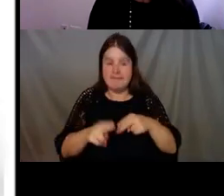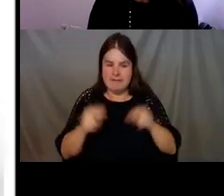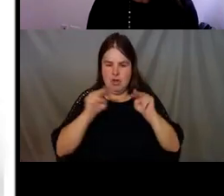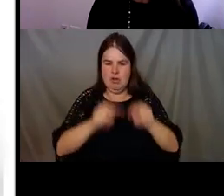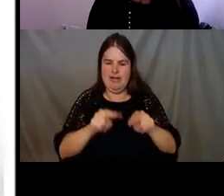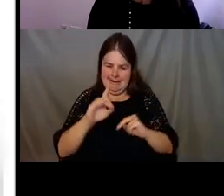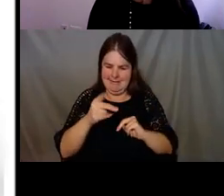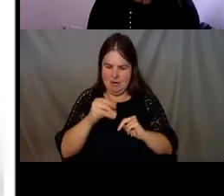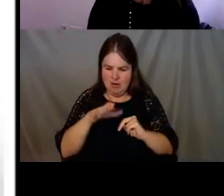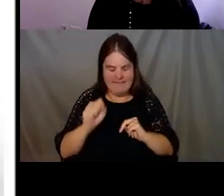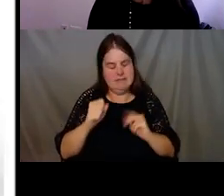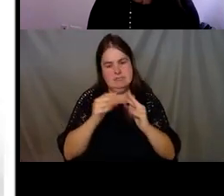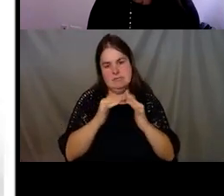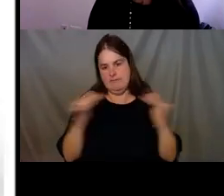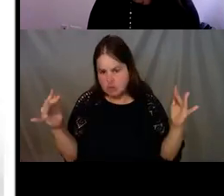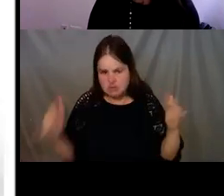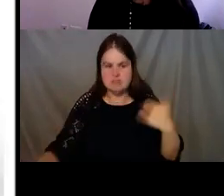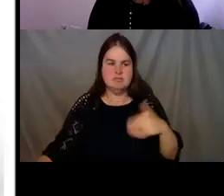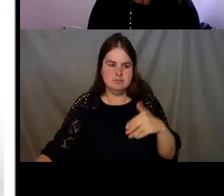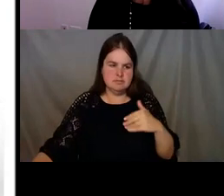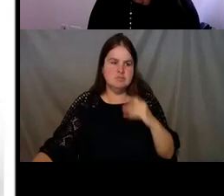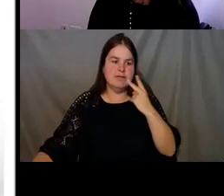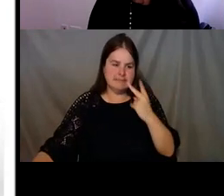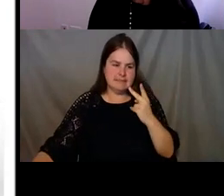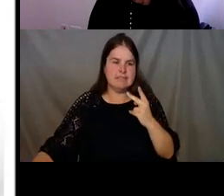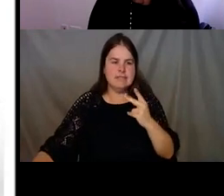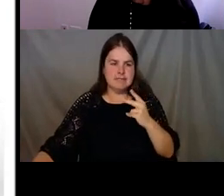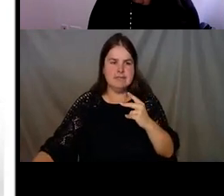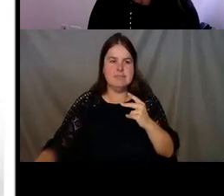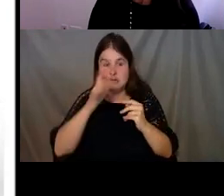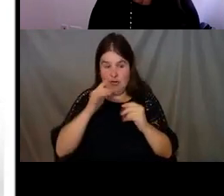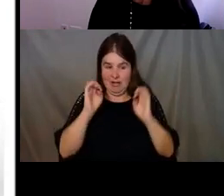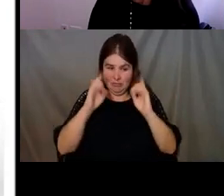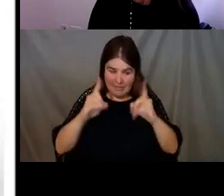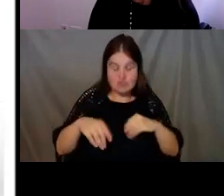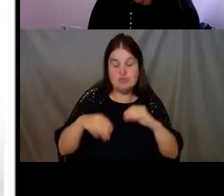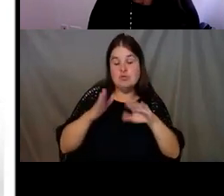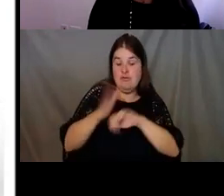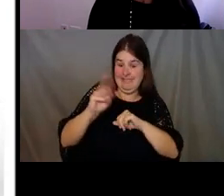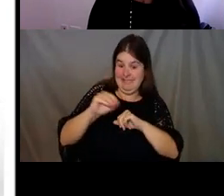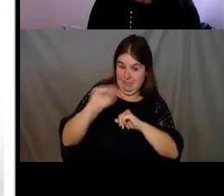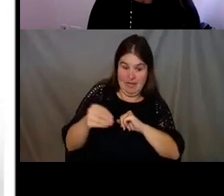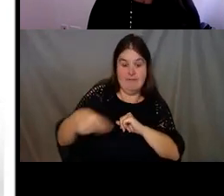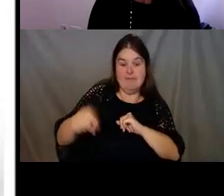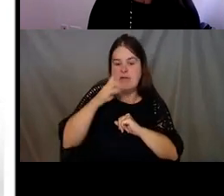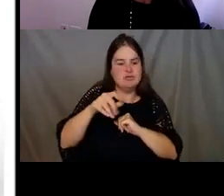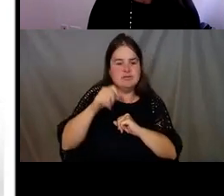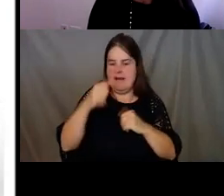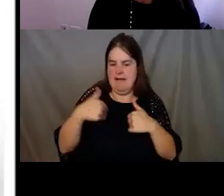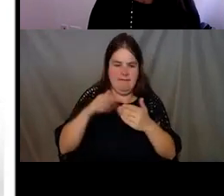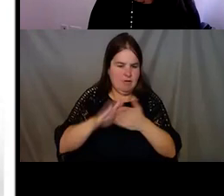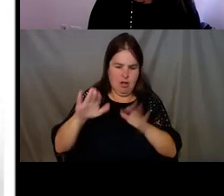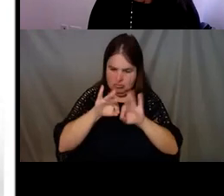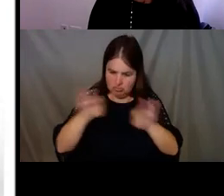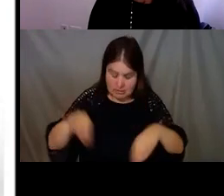demographics, very diverse in terms of maternal education, over 60% of mothers having less than a college degree. Most of the women were